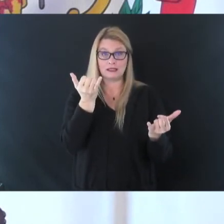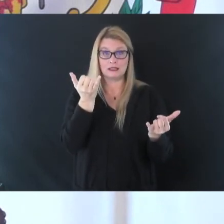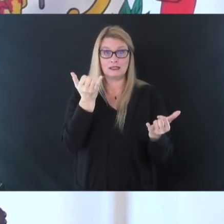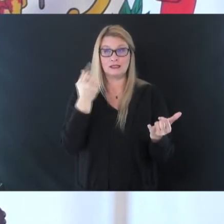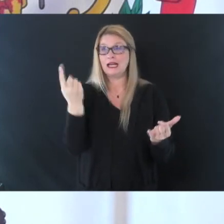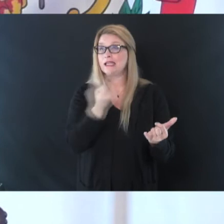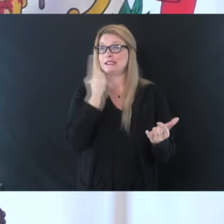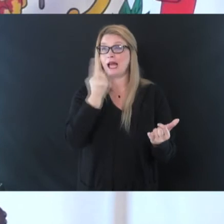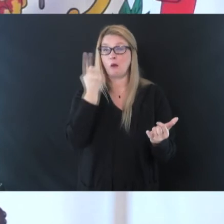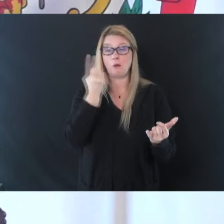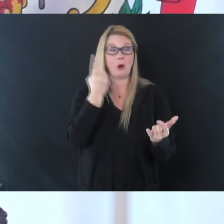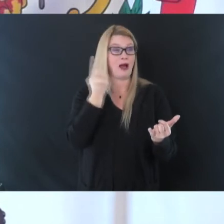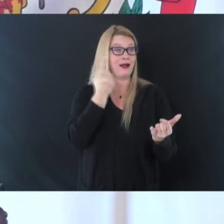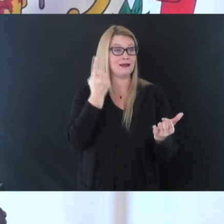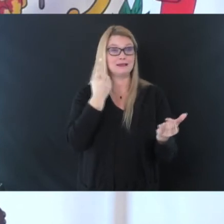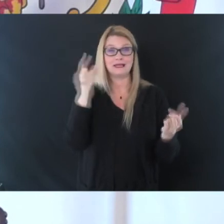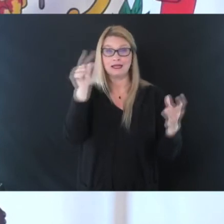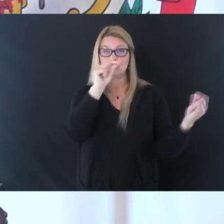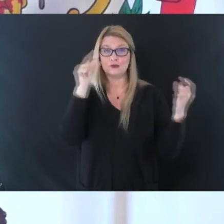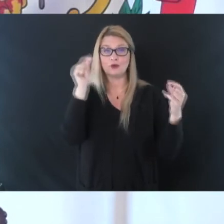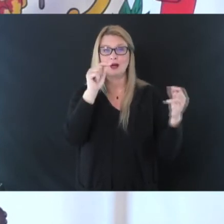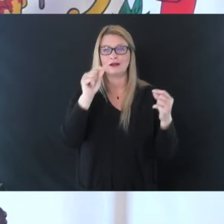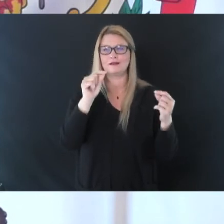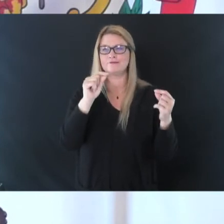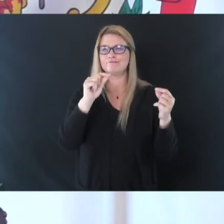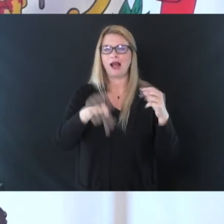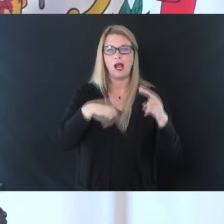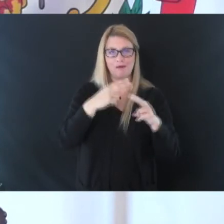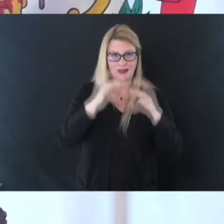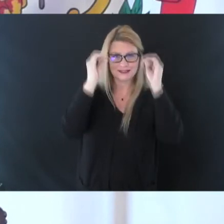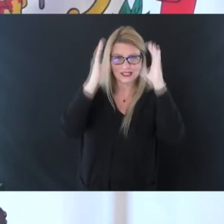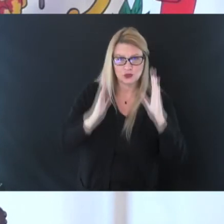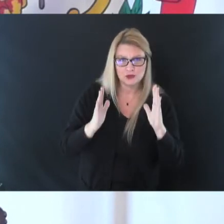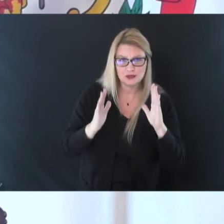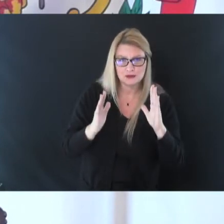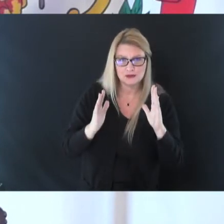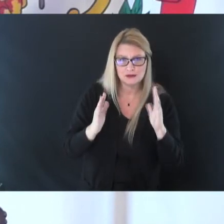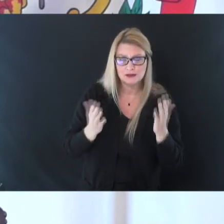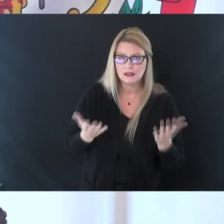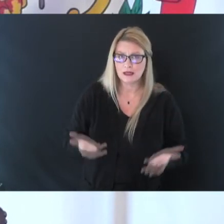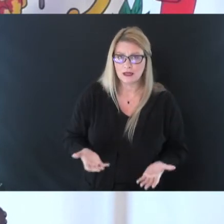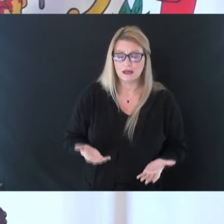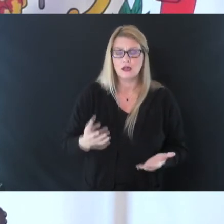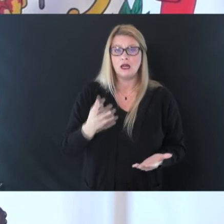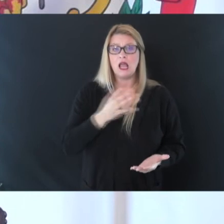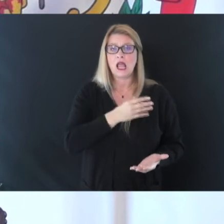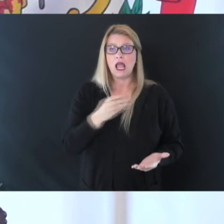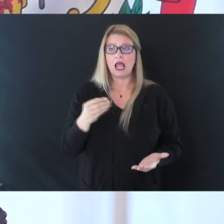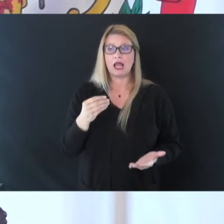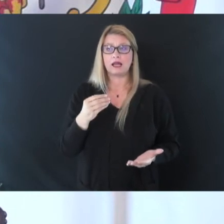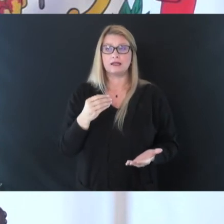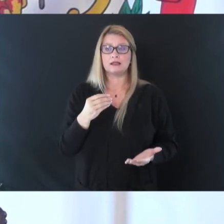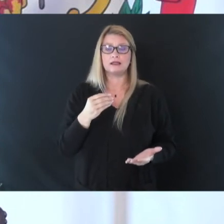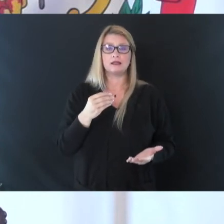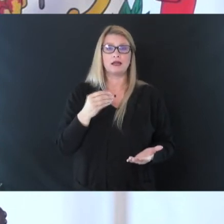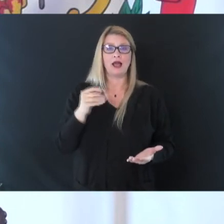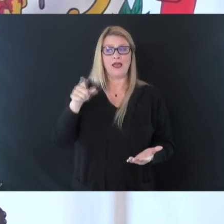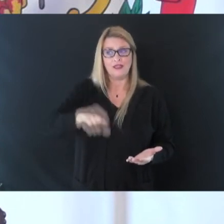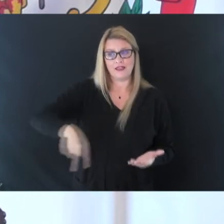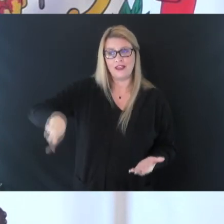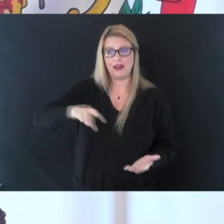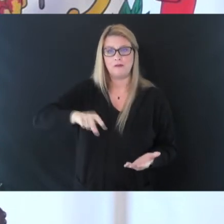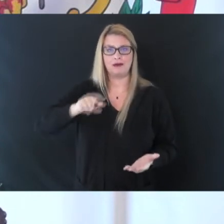this boat and everything in regard to our teachers, and in regard to them not being